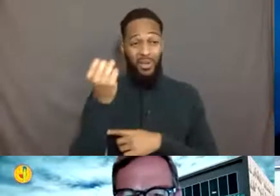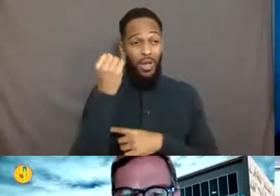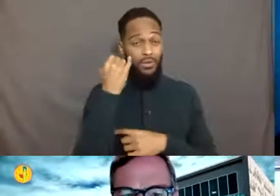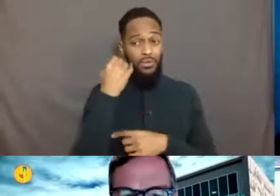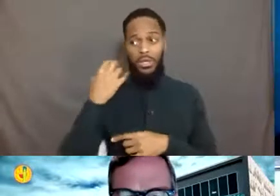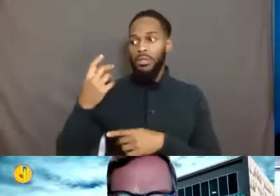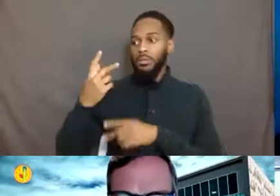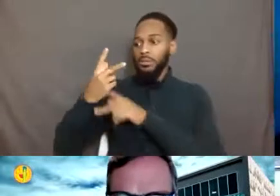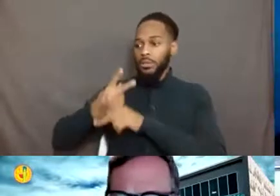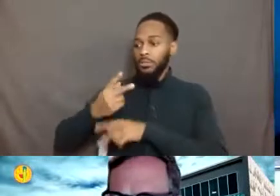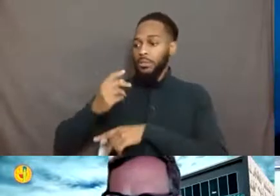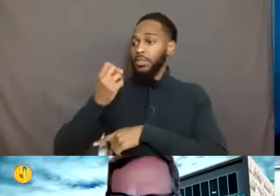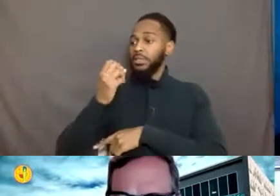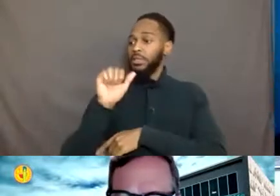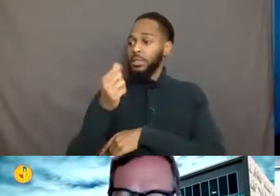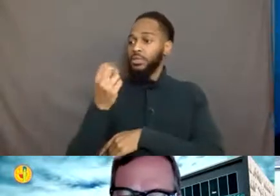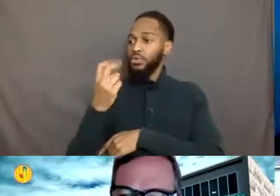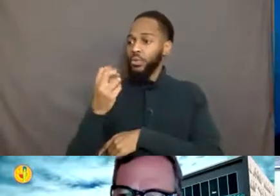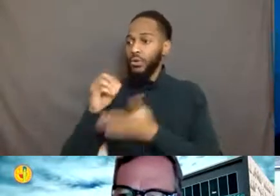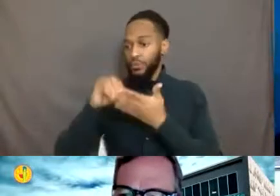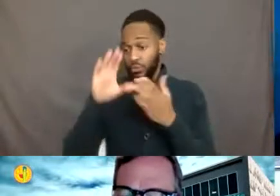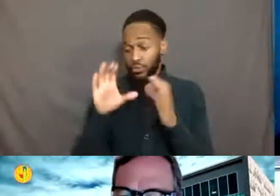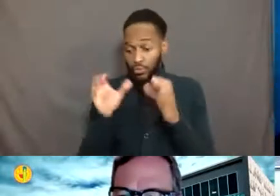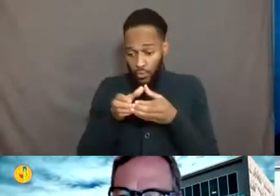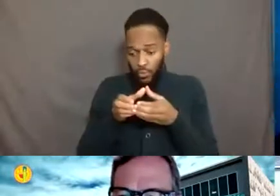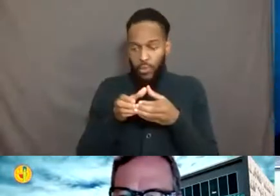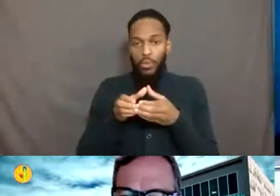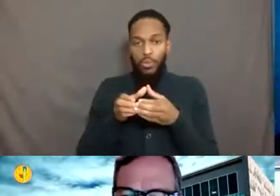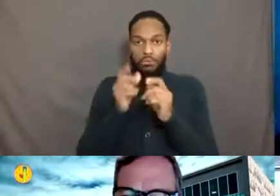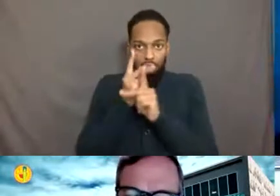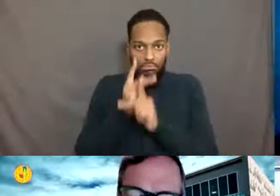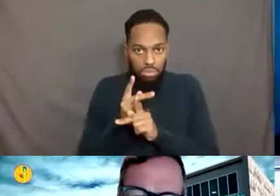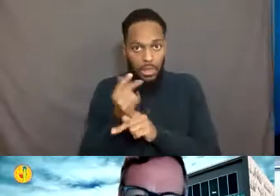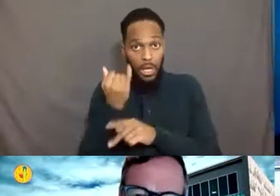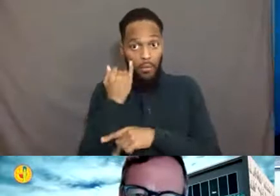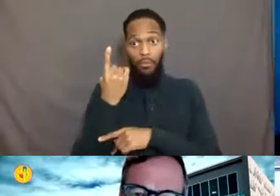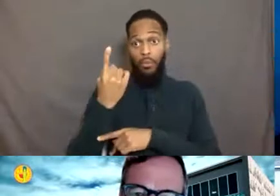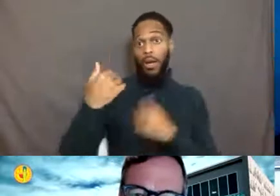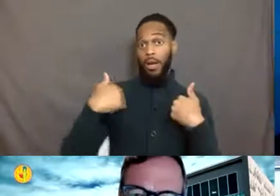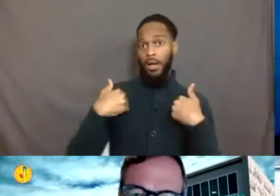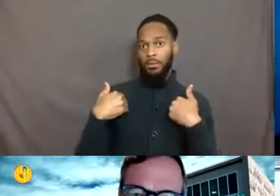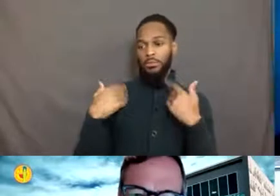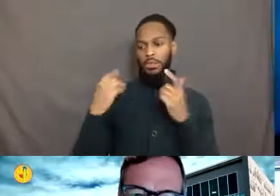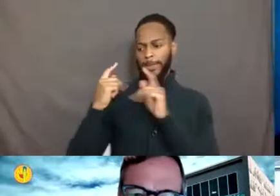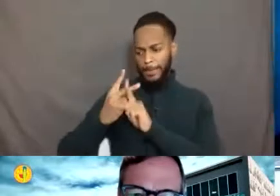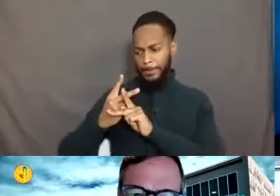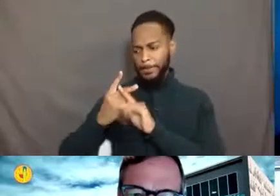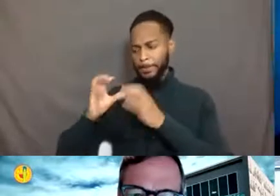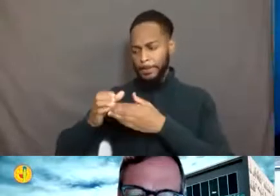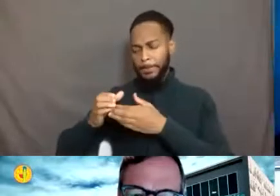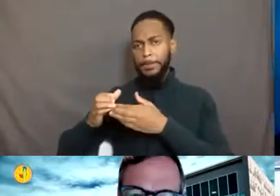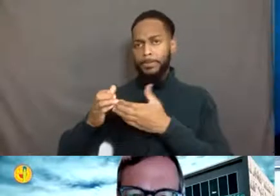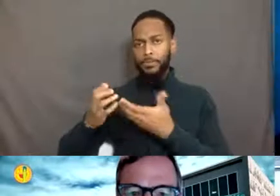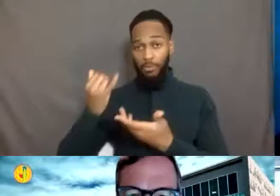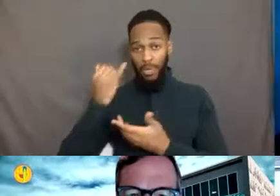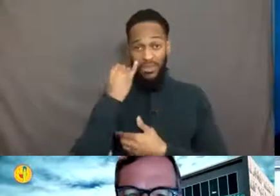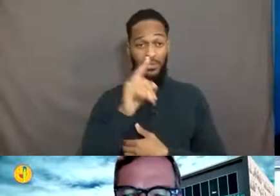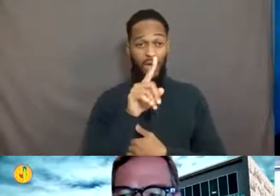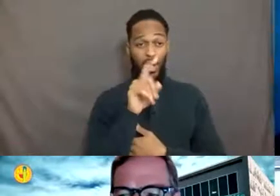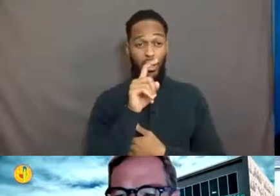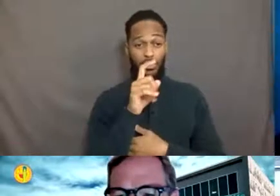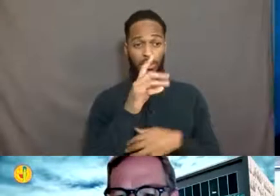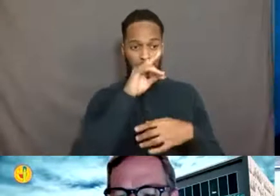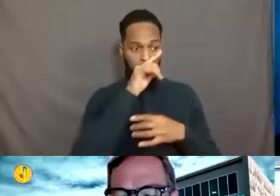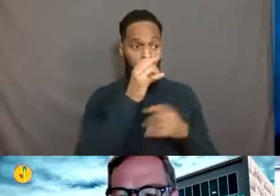cohort so they don't spread the virus with others if one happens to have it. But if there's 100 kids waiting on the sidewalk to get